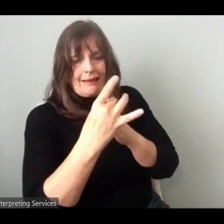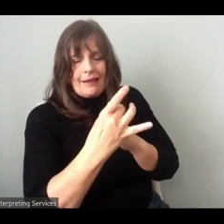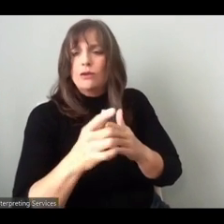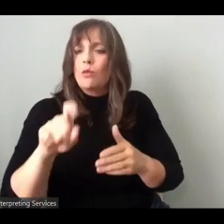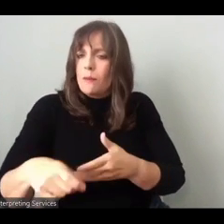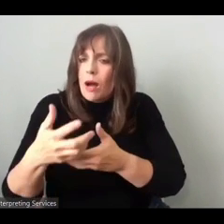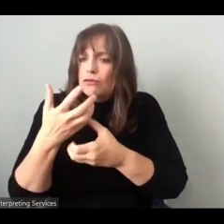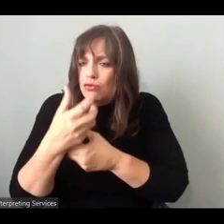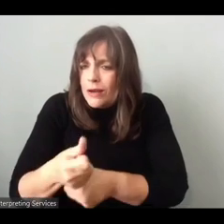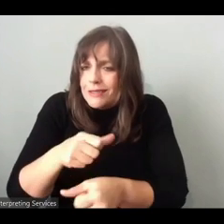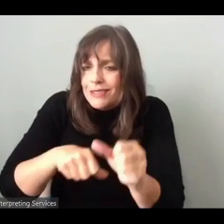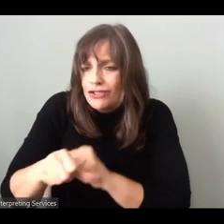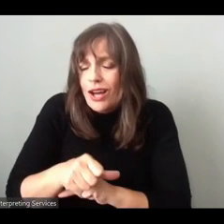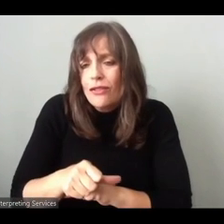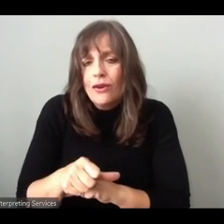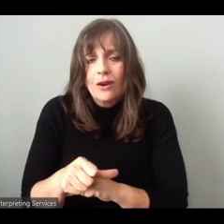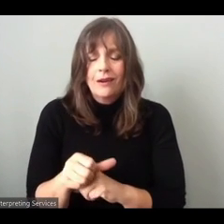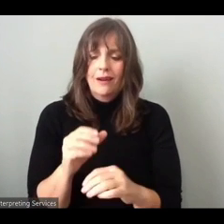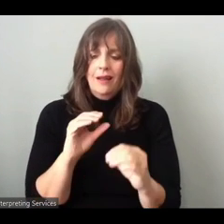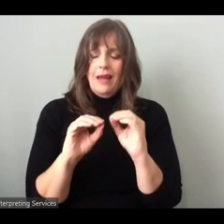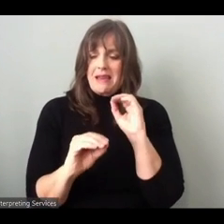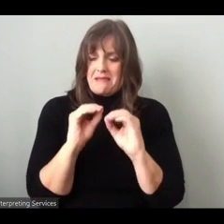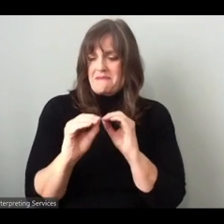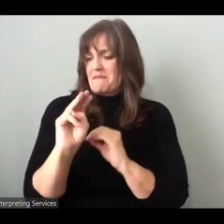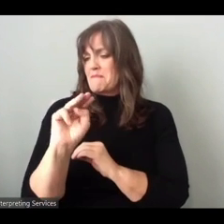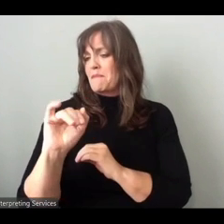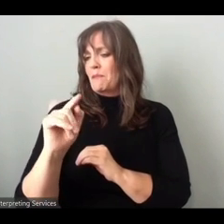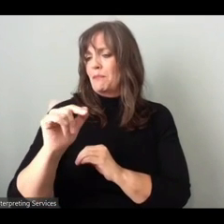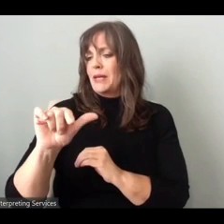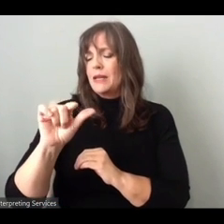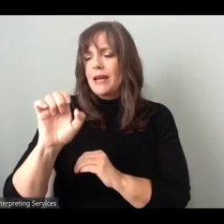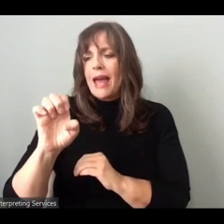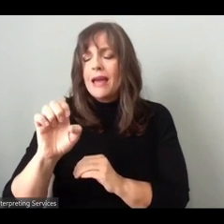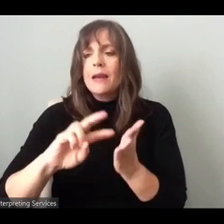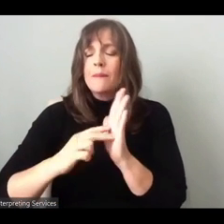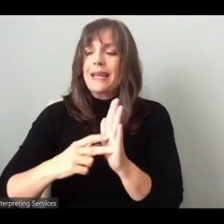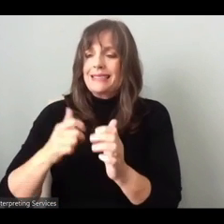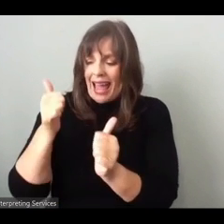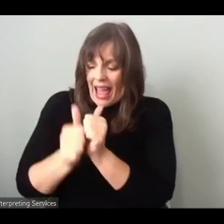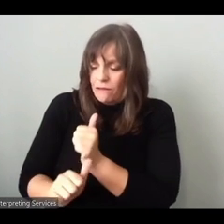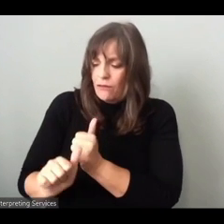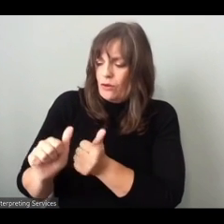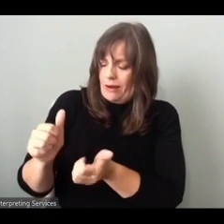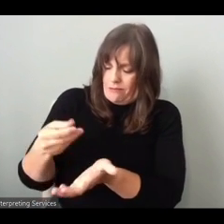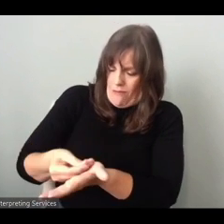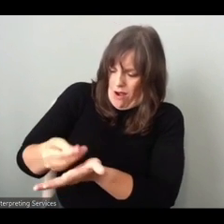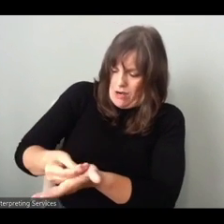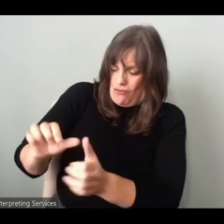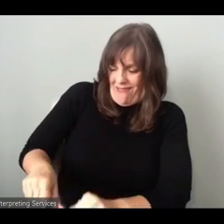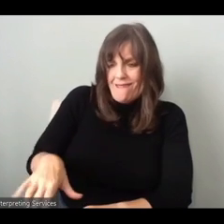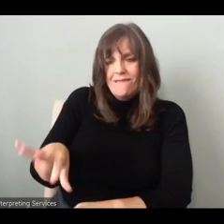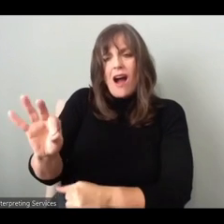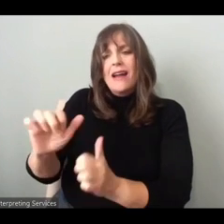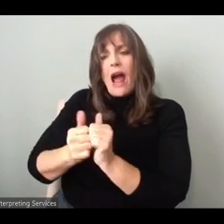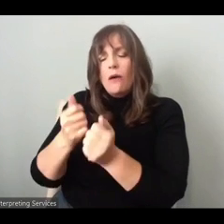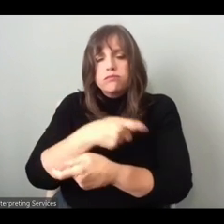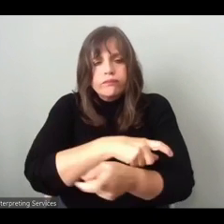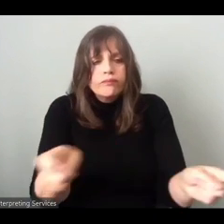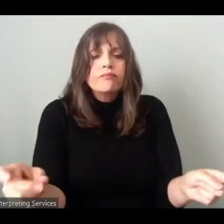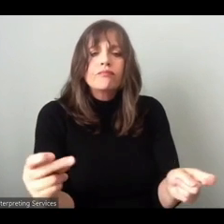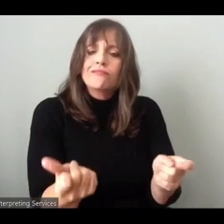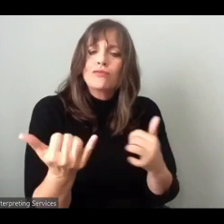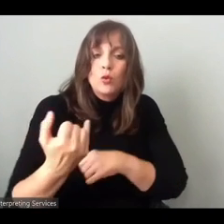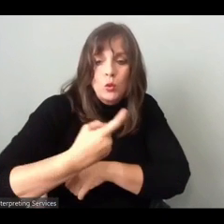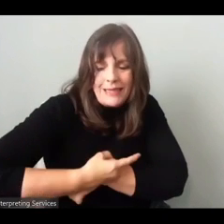Mitigation is about how you get every dollar you can find out the door today. What are the short-term harm reduction